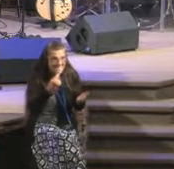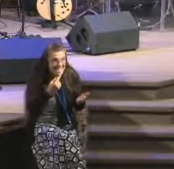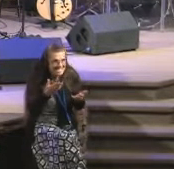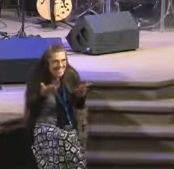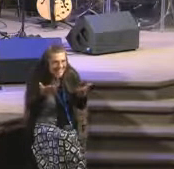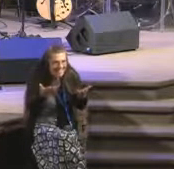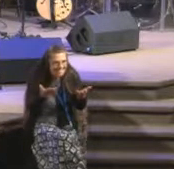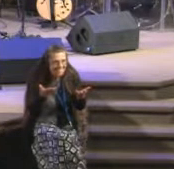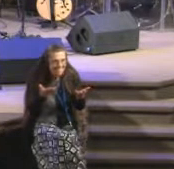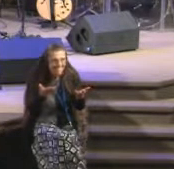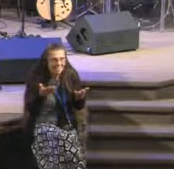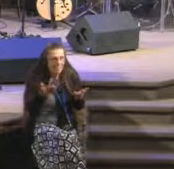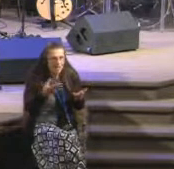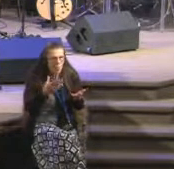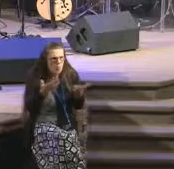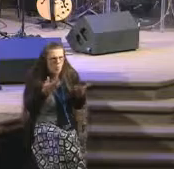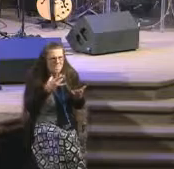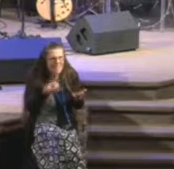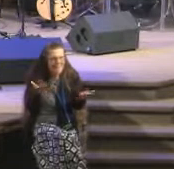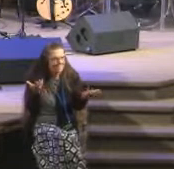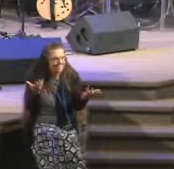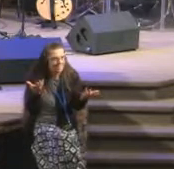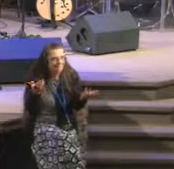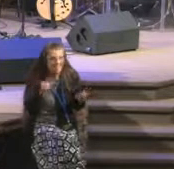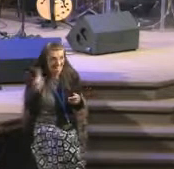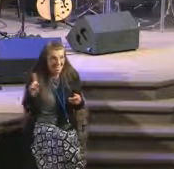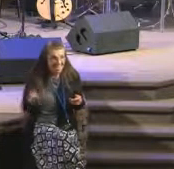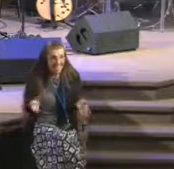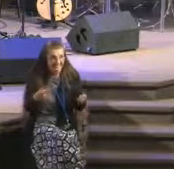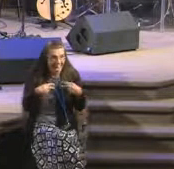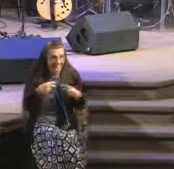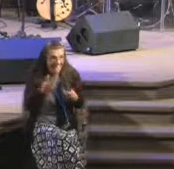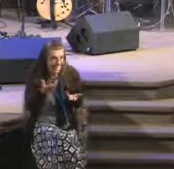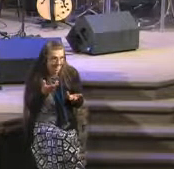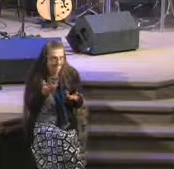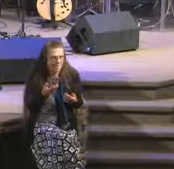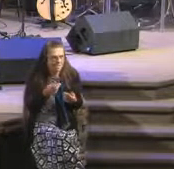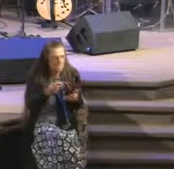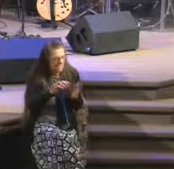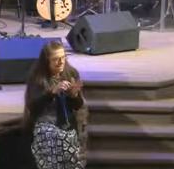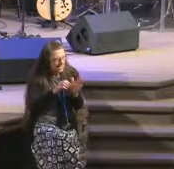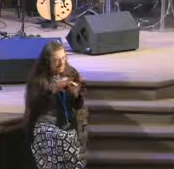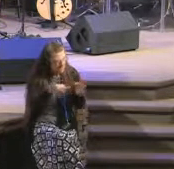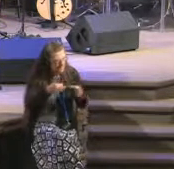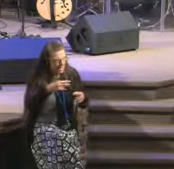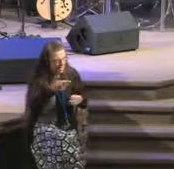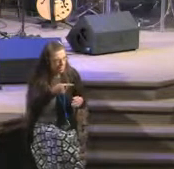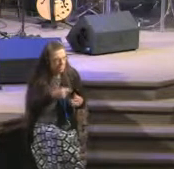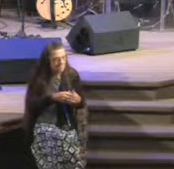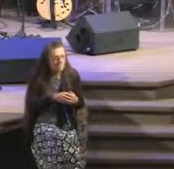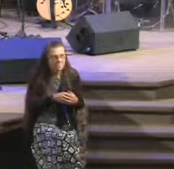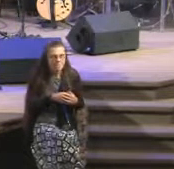like? What was it like? Because they never had it either. What was it like? Describe it to us. And he